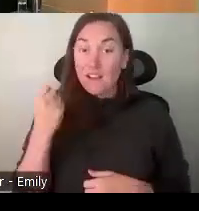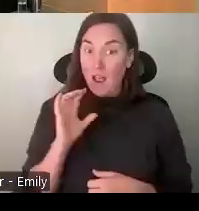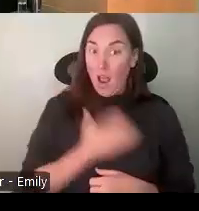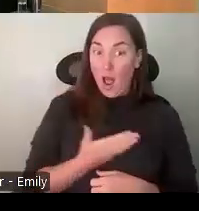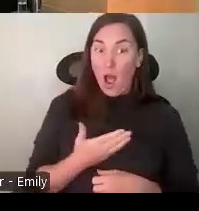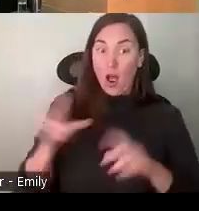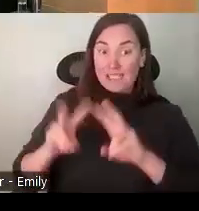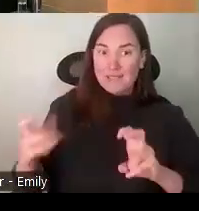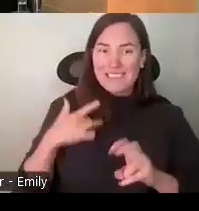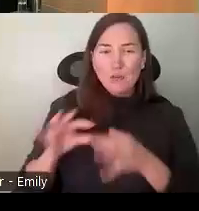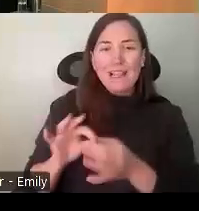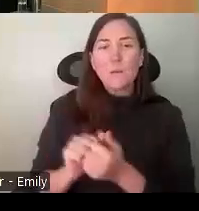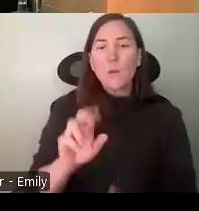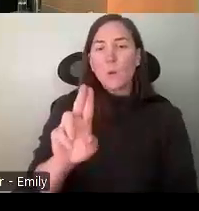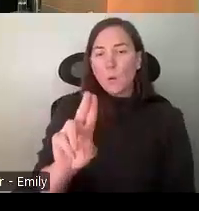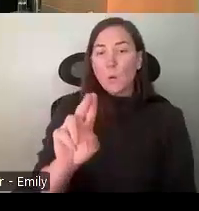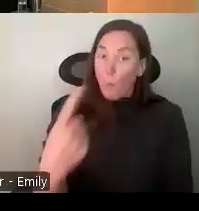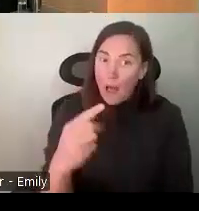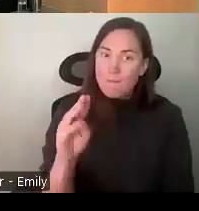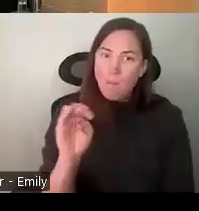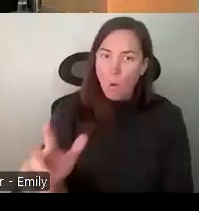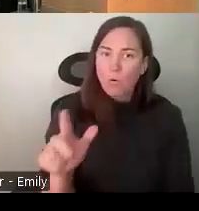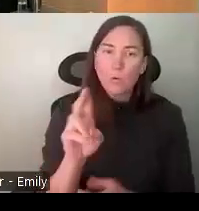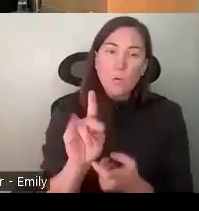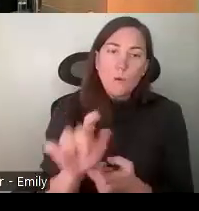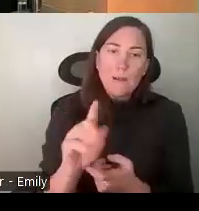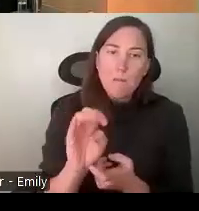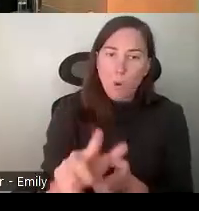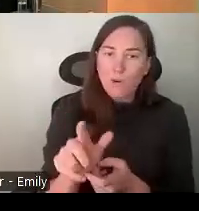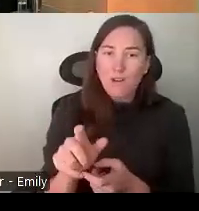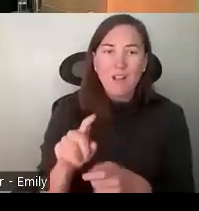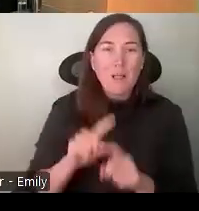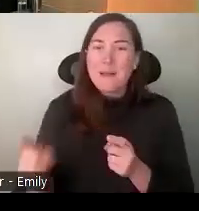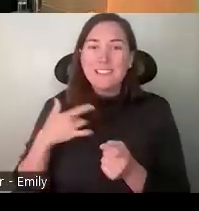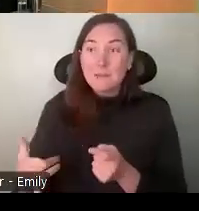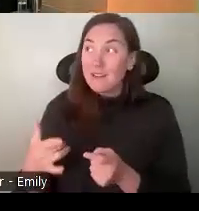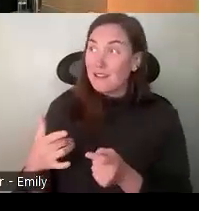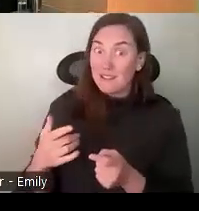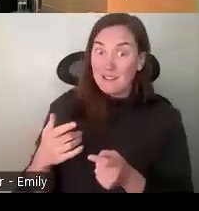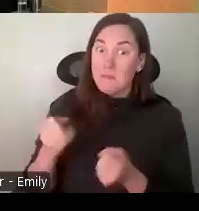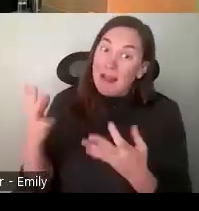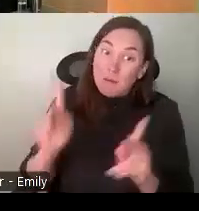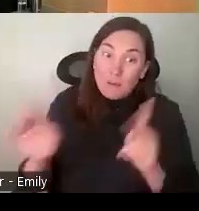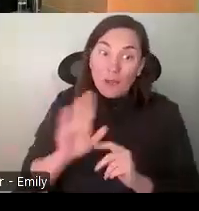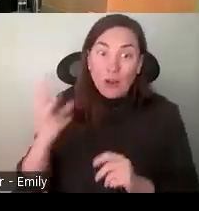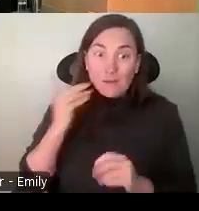sensory experiences. But when you ask subjects, it really is a whole body experience for some individuals.